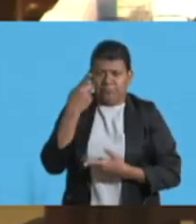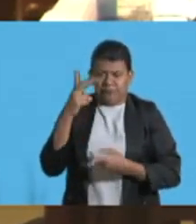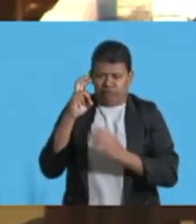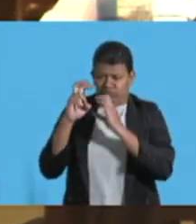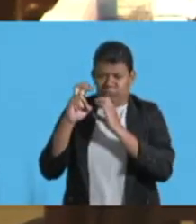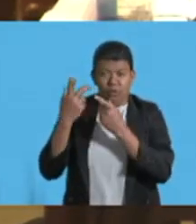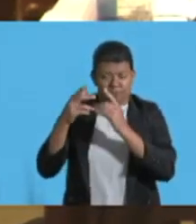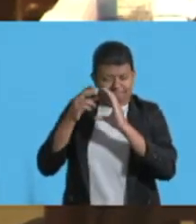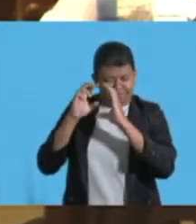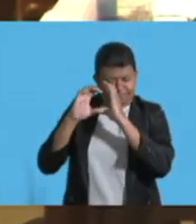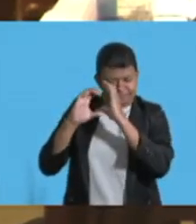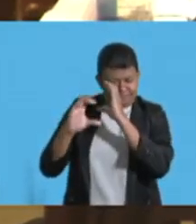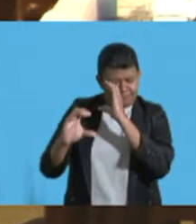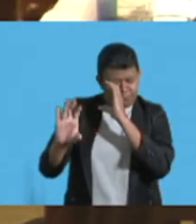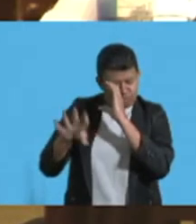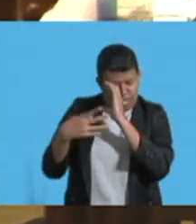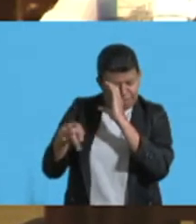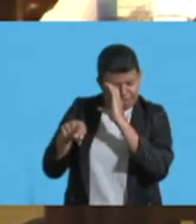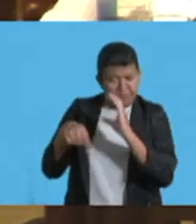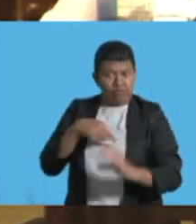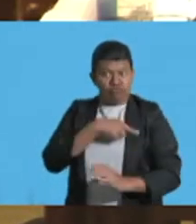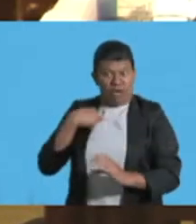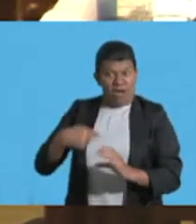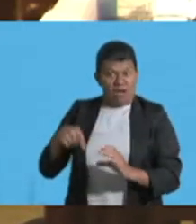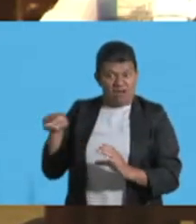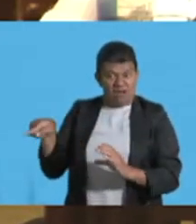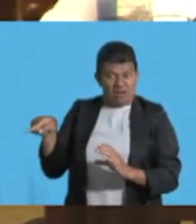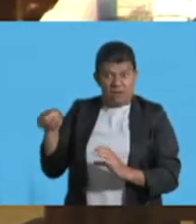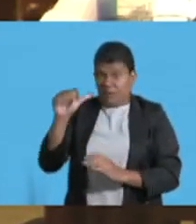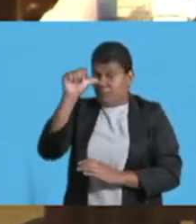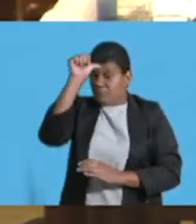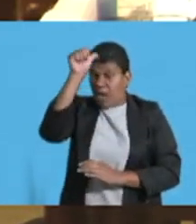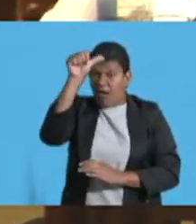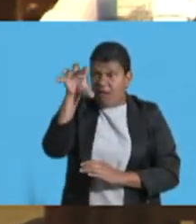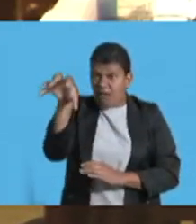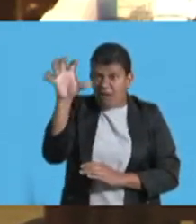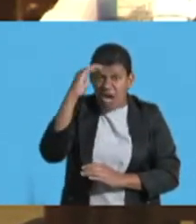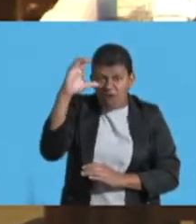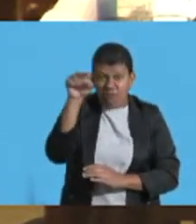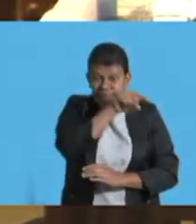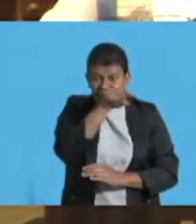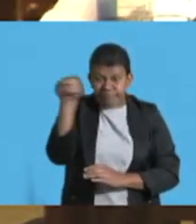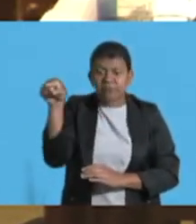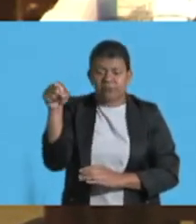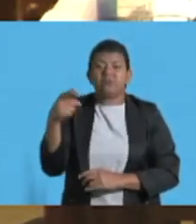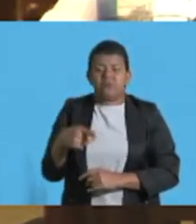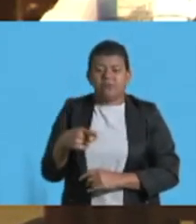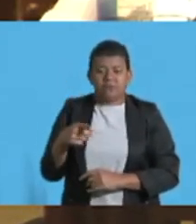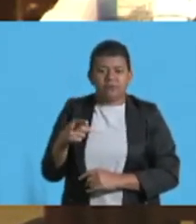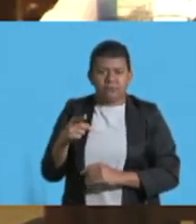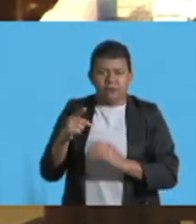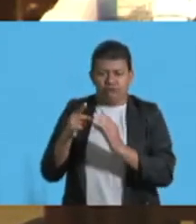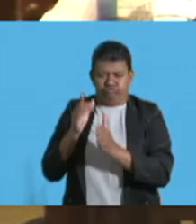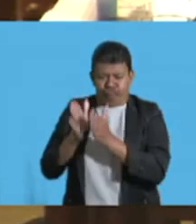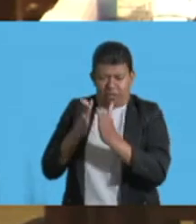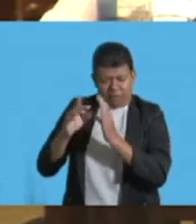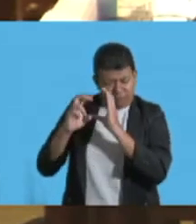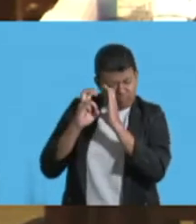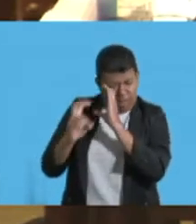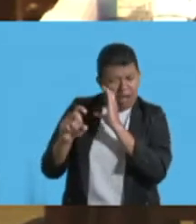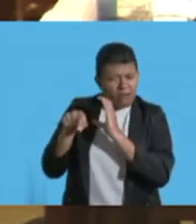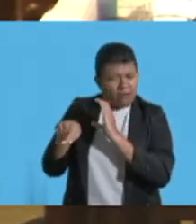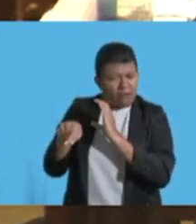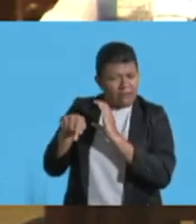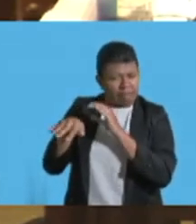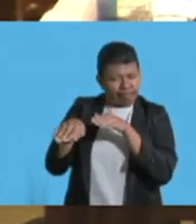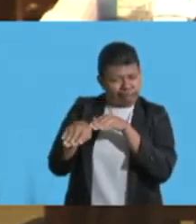India, has secured railway infrastructure study. This is to improve connectivity between towns and cities.